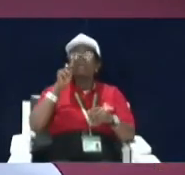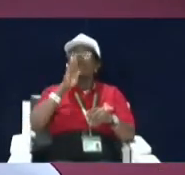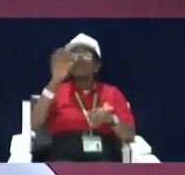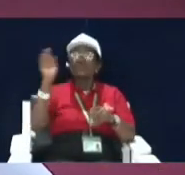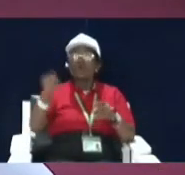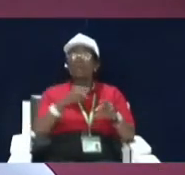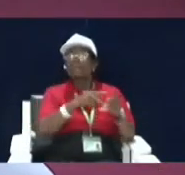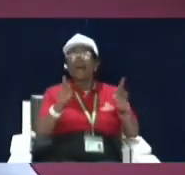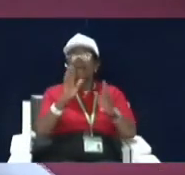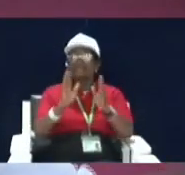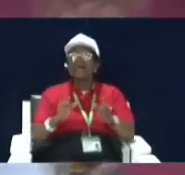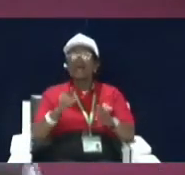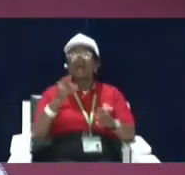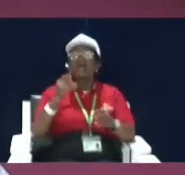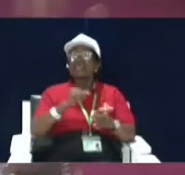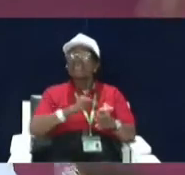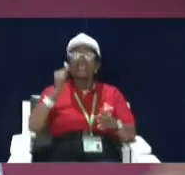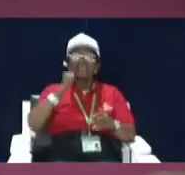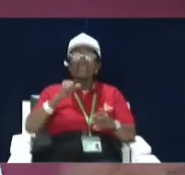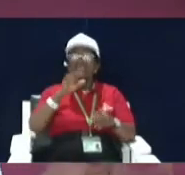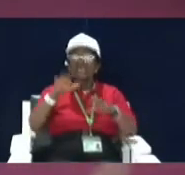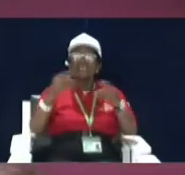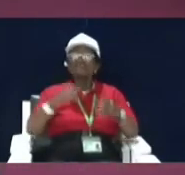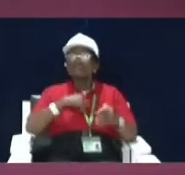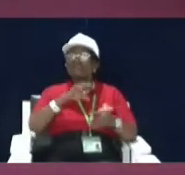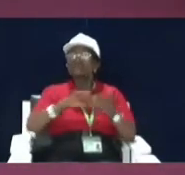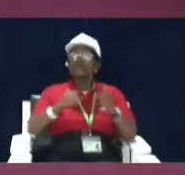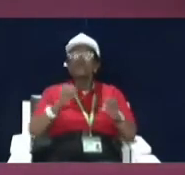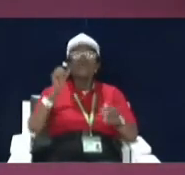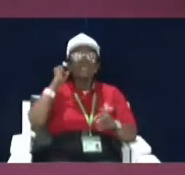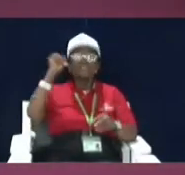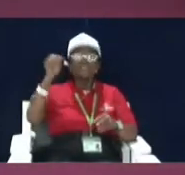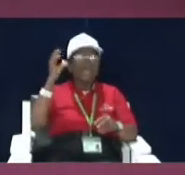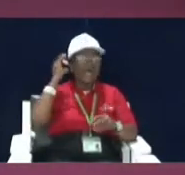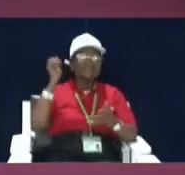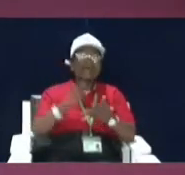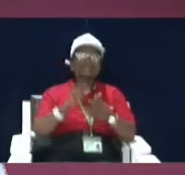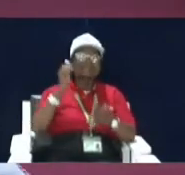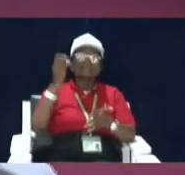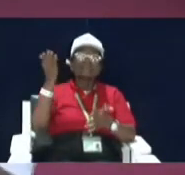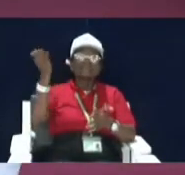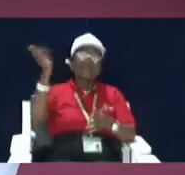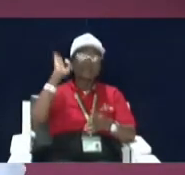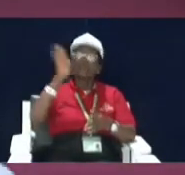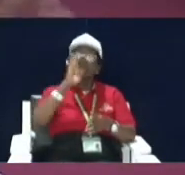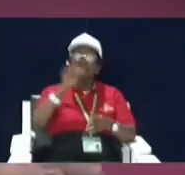children. She heard that there was going to be a meeting of